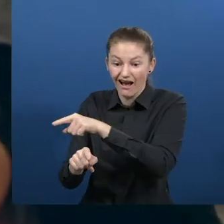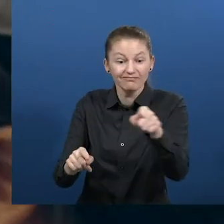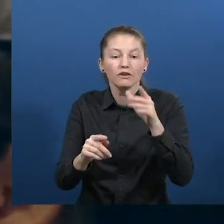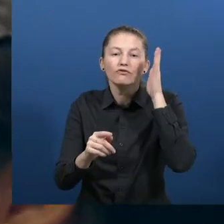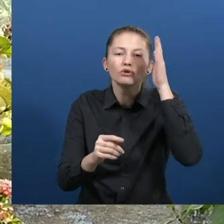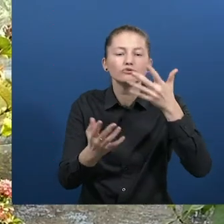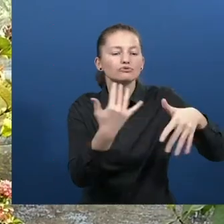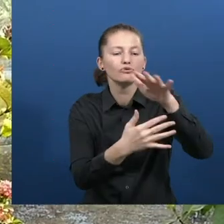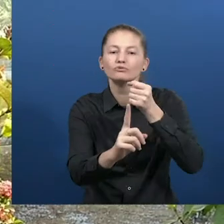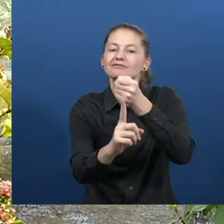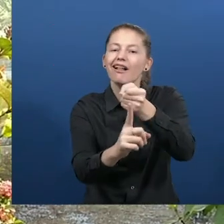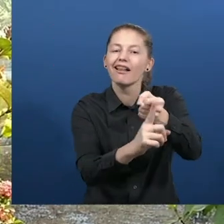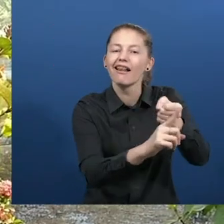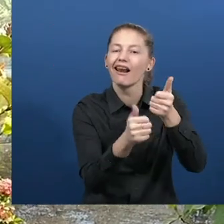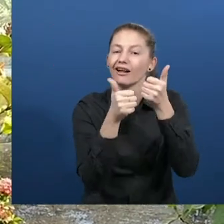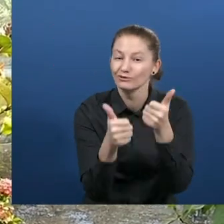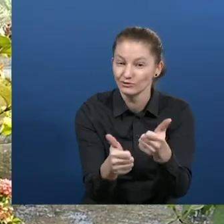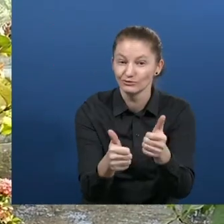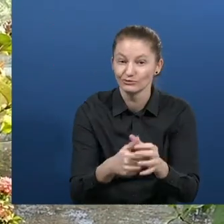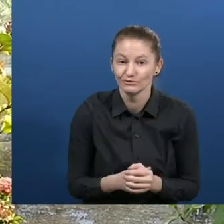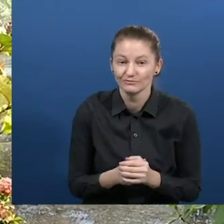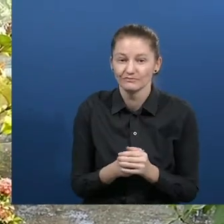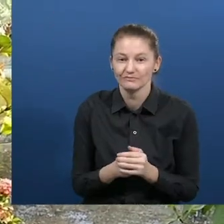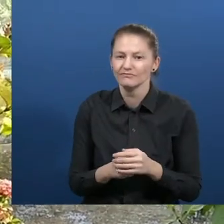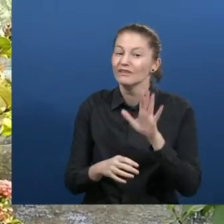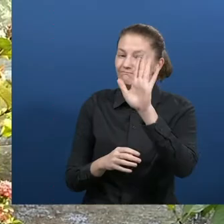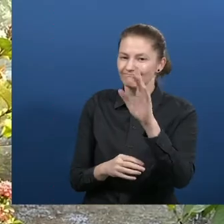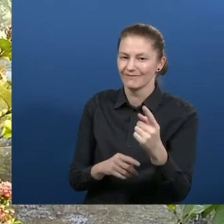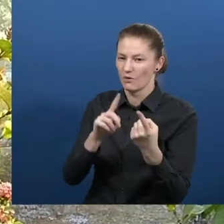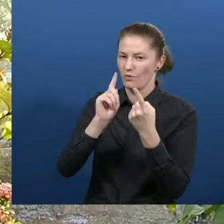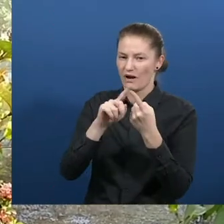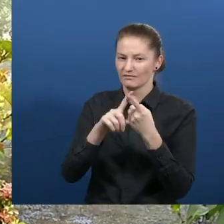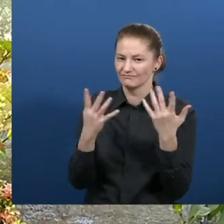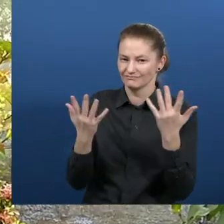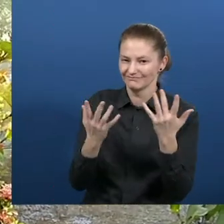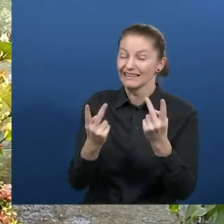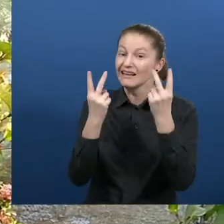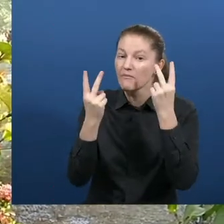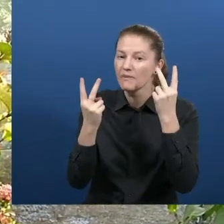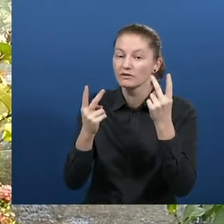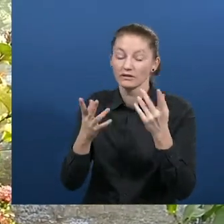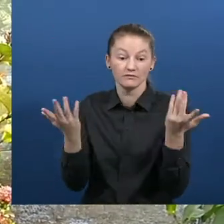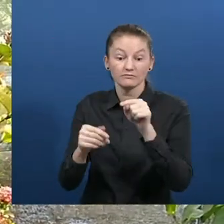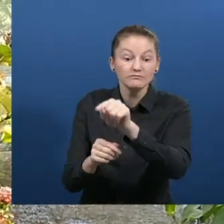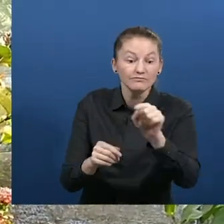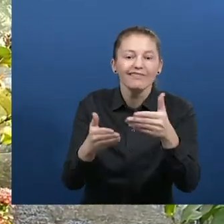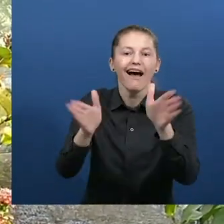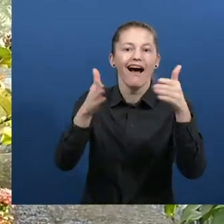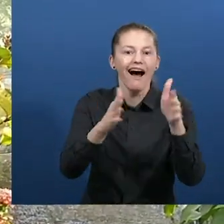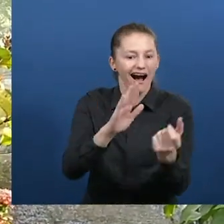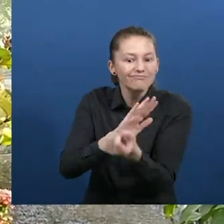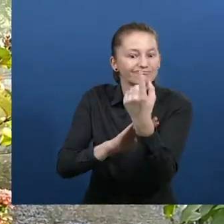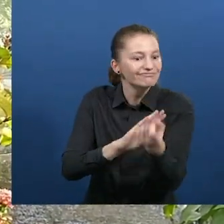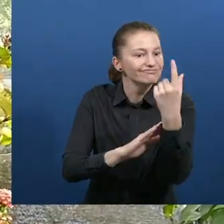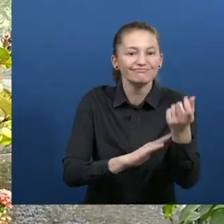All led to one thing clearly, that's about opening up possibilities. Possibilities that I never thought that